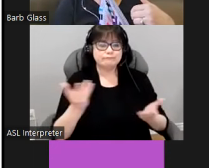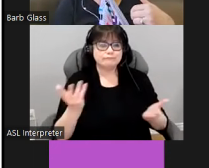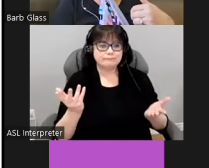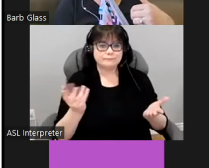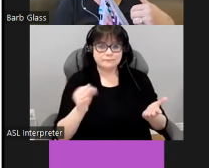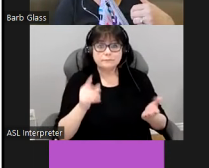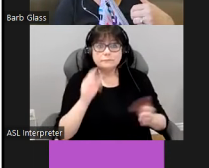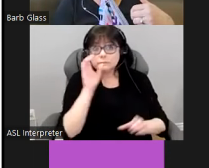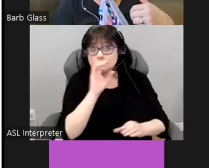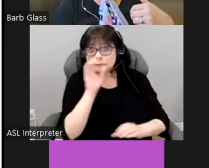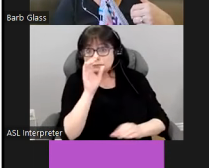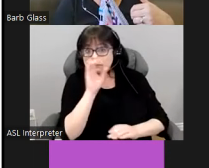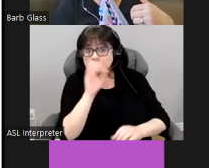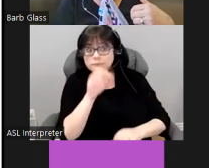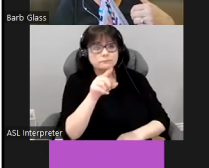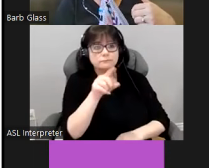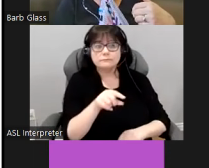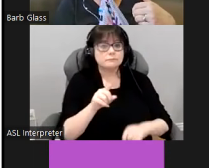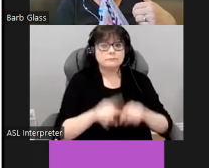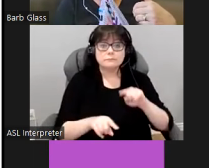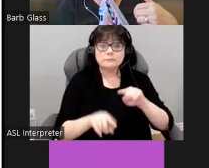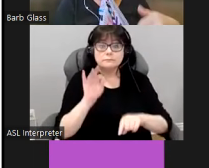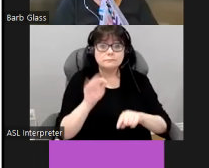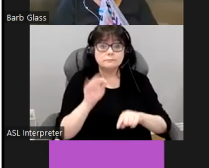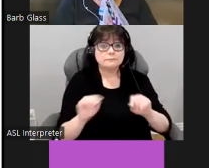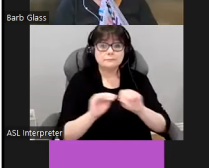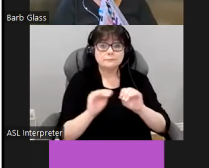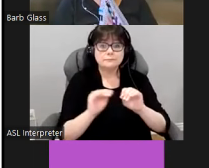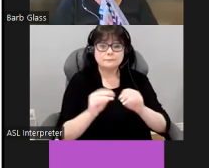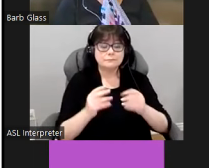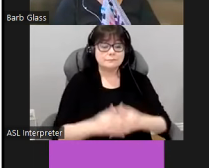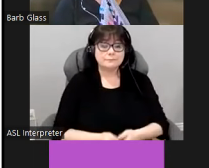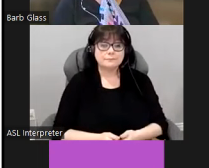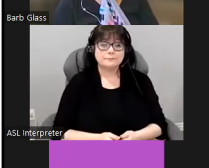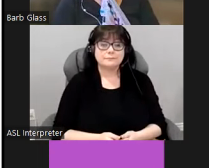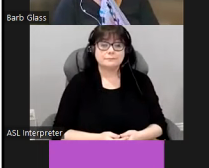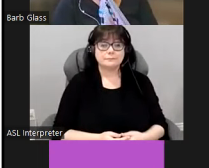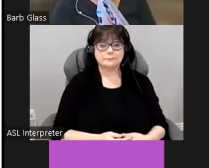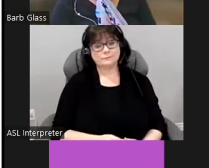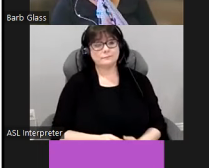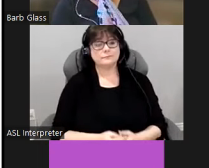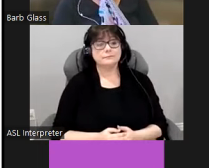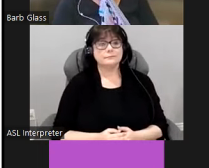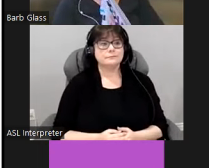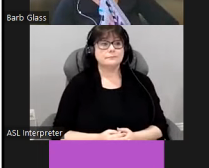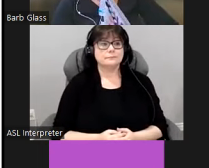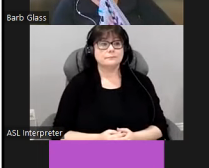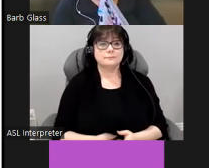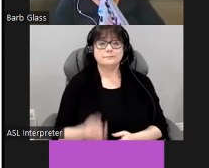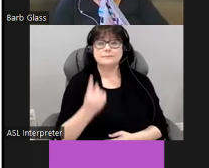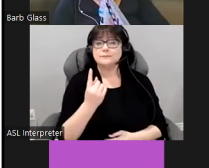really found much of this that's still available. One of my